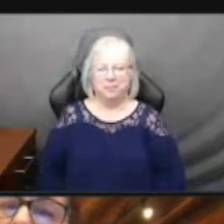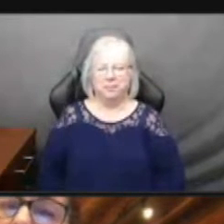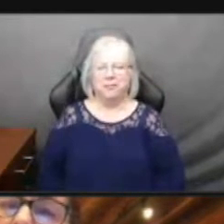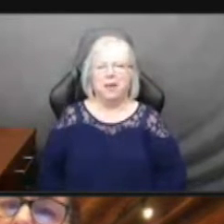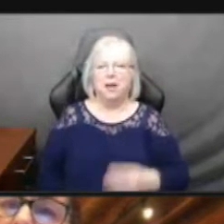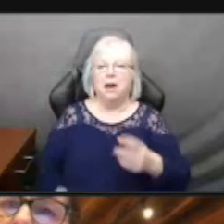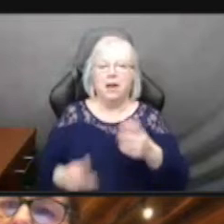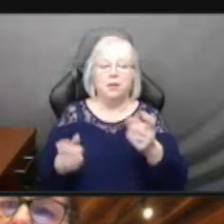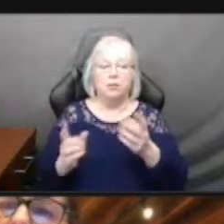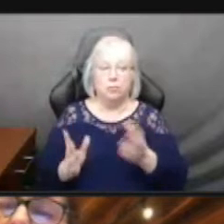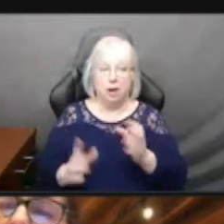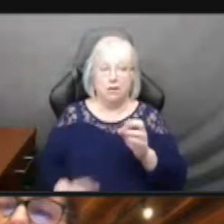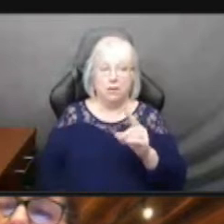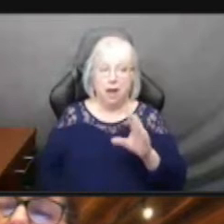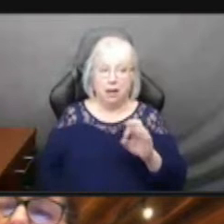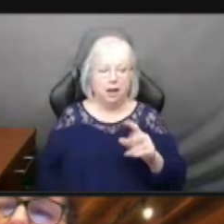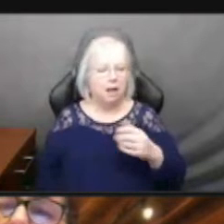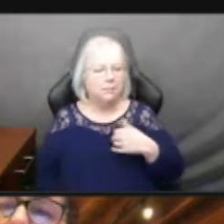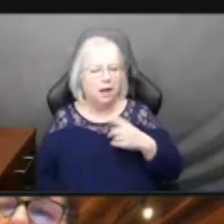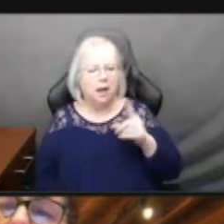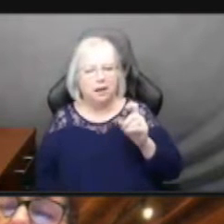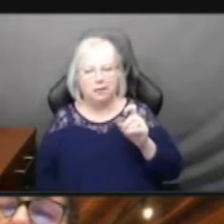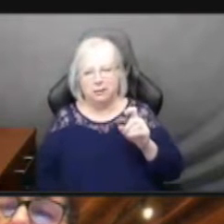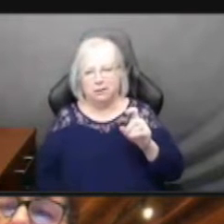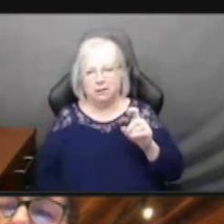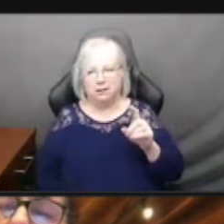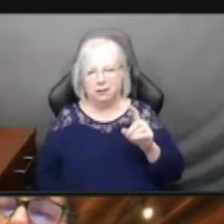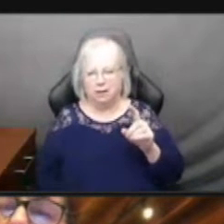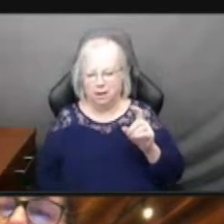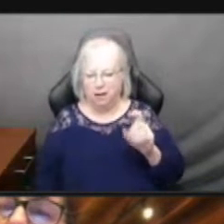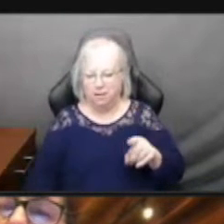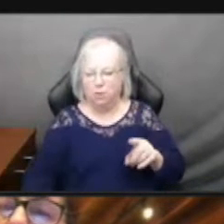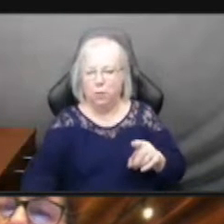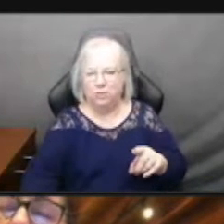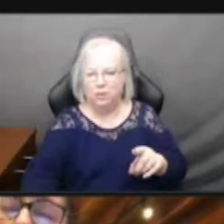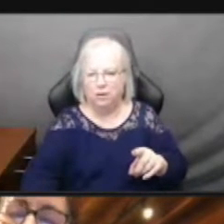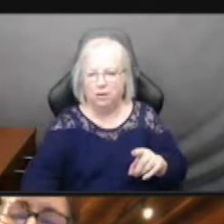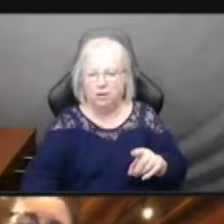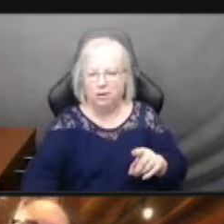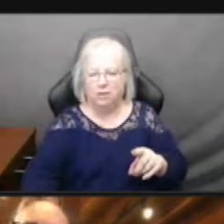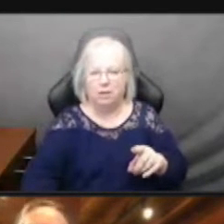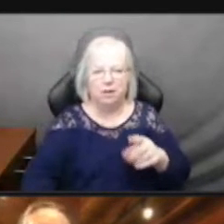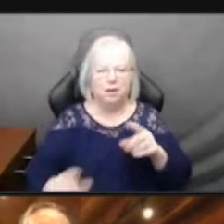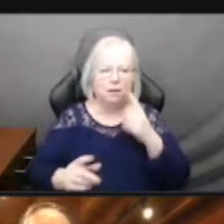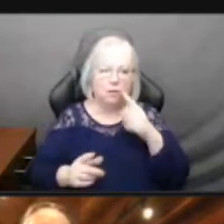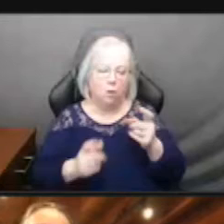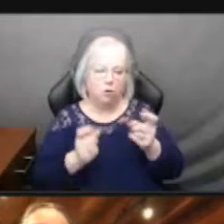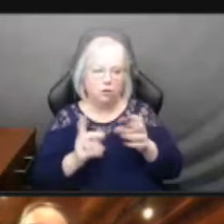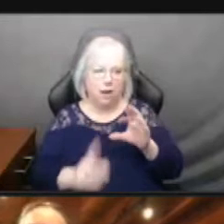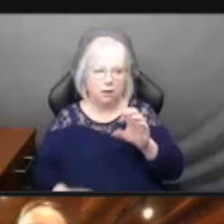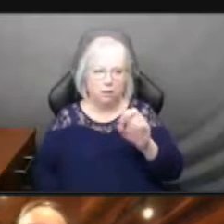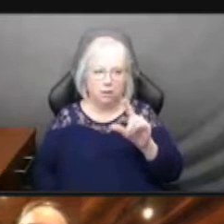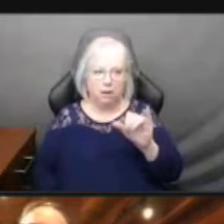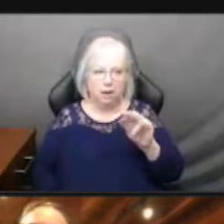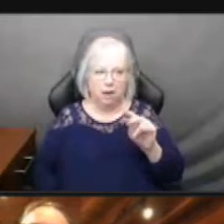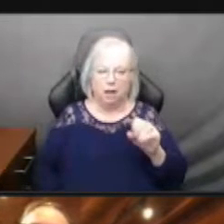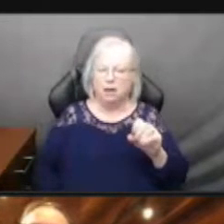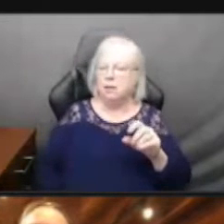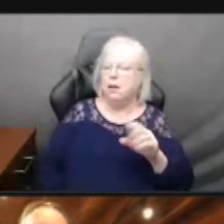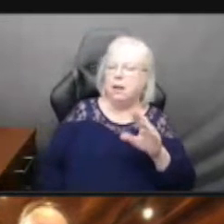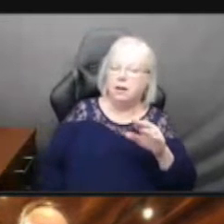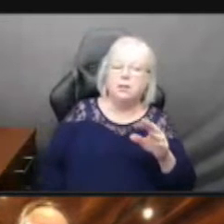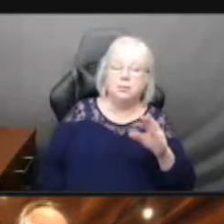Director Adcock. Yes, I have a question, Mr. Collins, please. Director Collins, I don't see you. Oh, there you are.